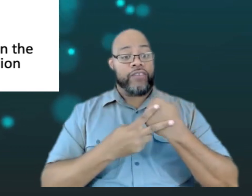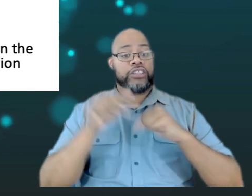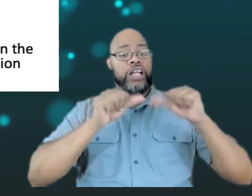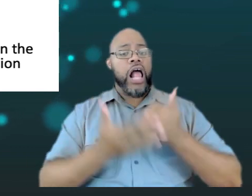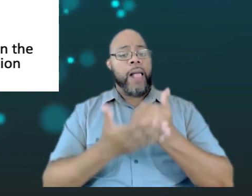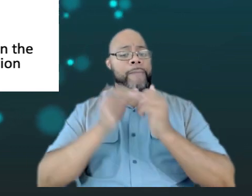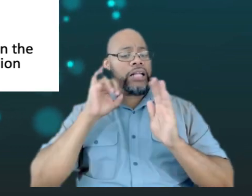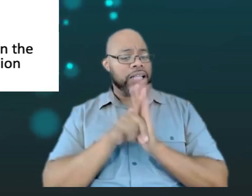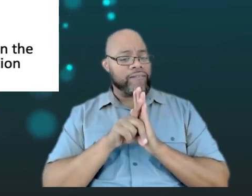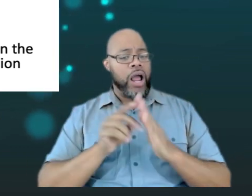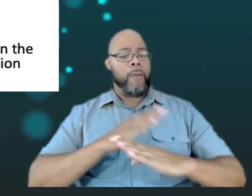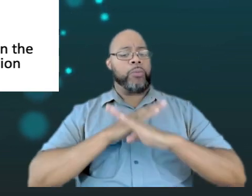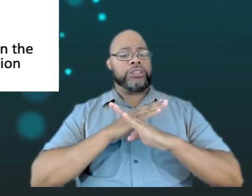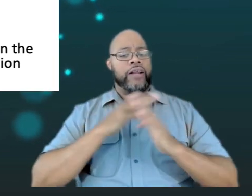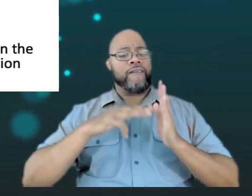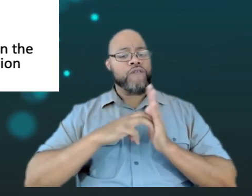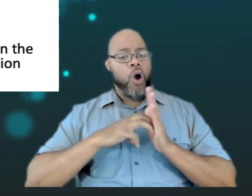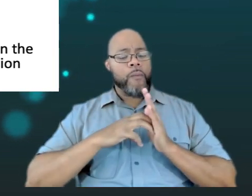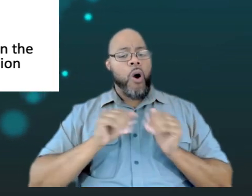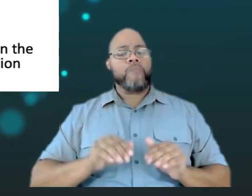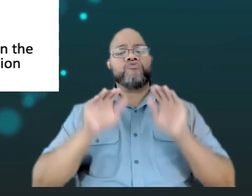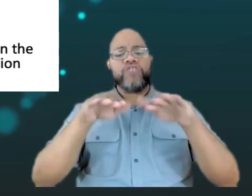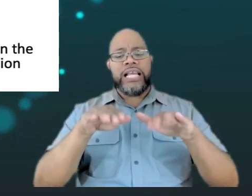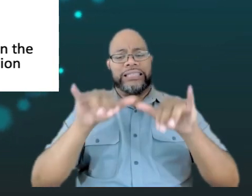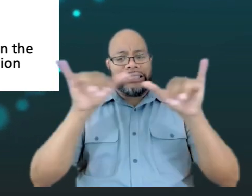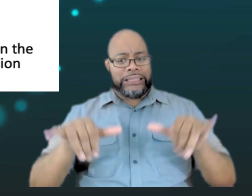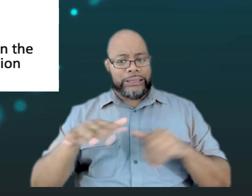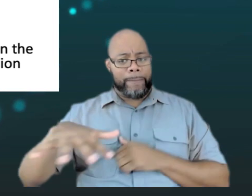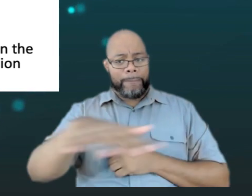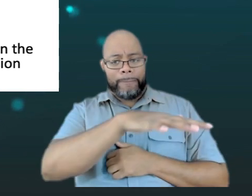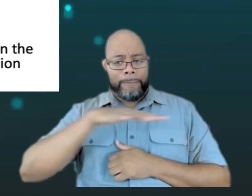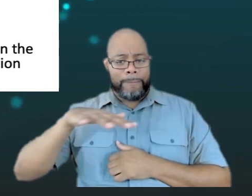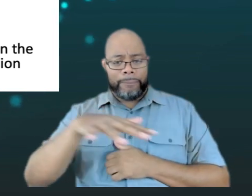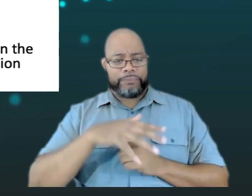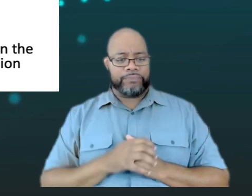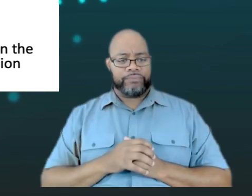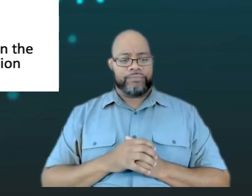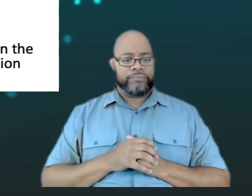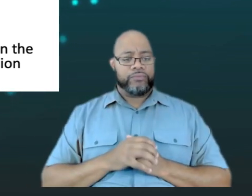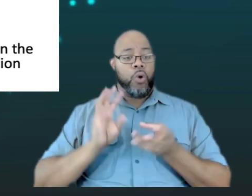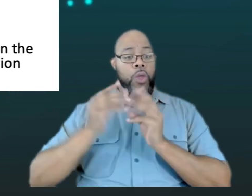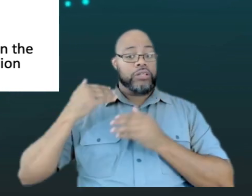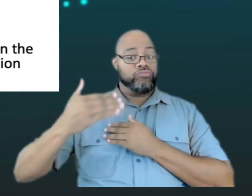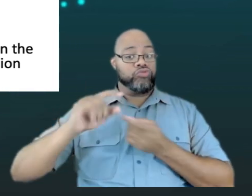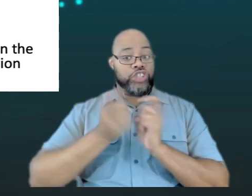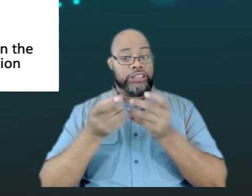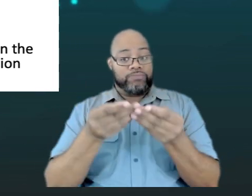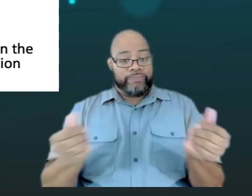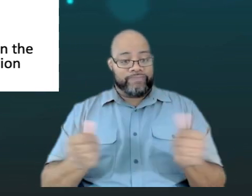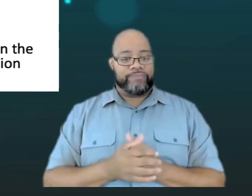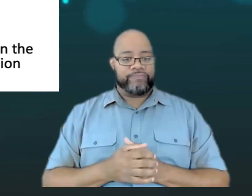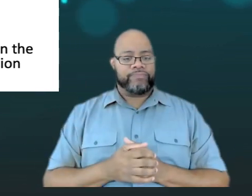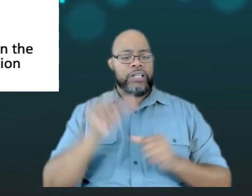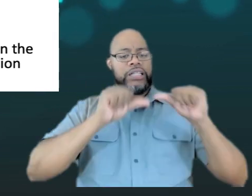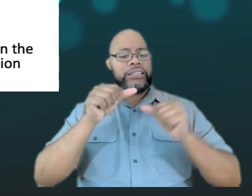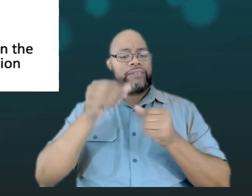science helps identify and protect vulnerable marine ecosystems. Climate change mitigation,